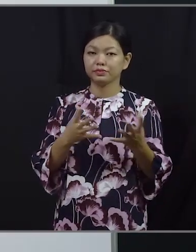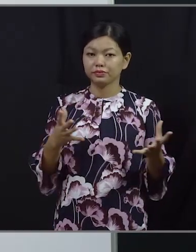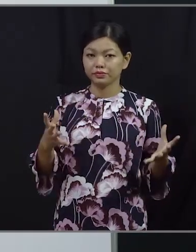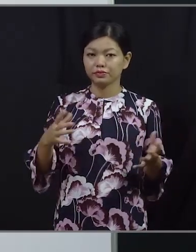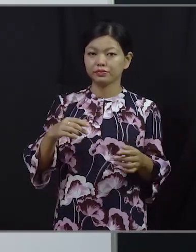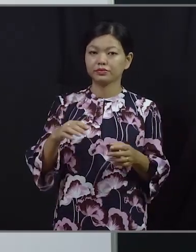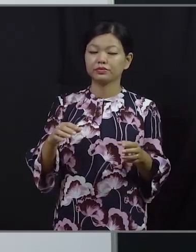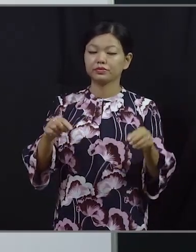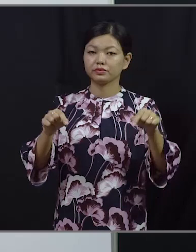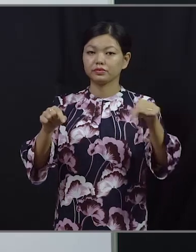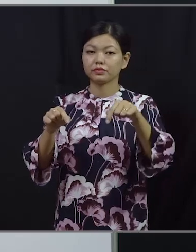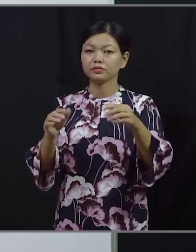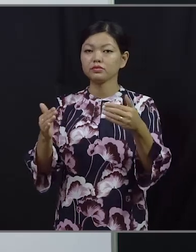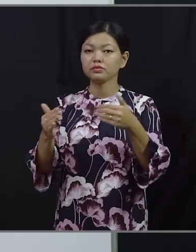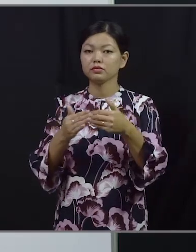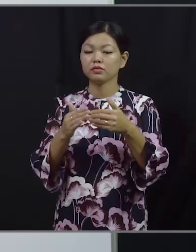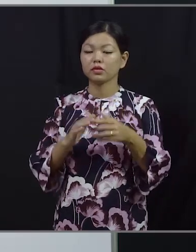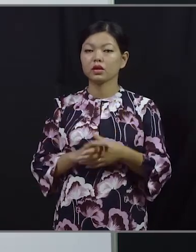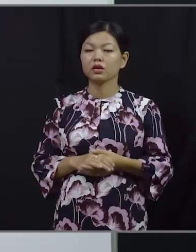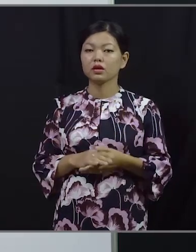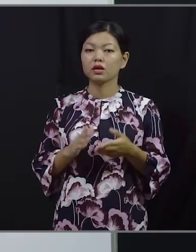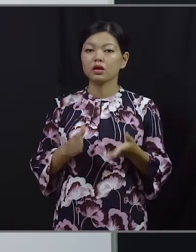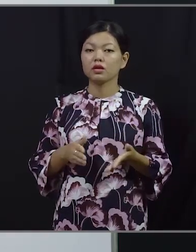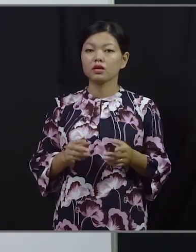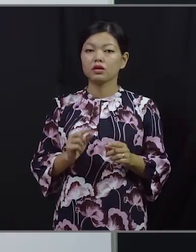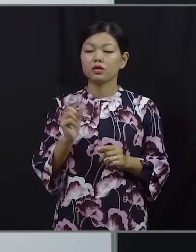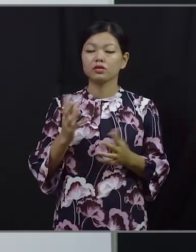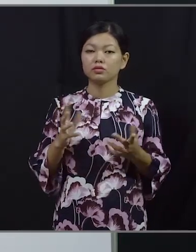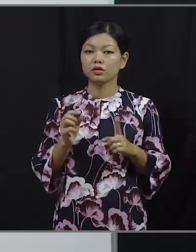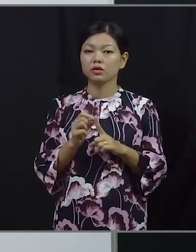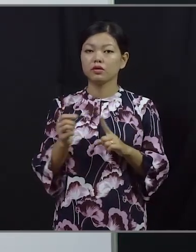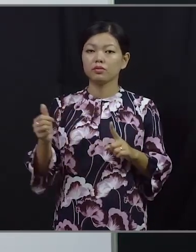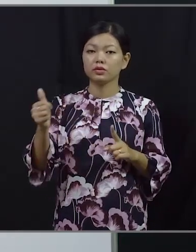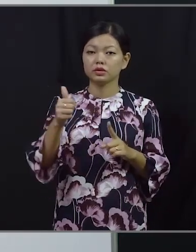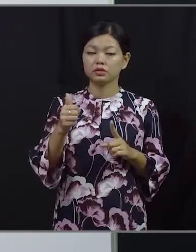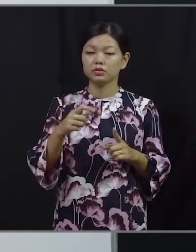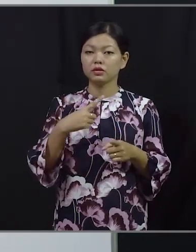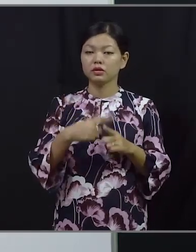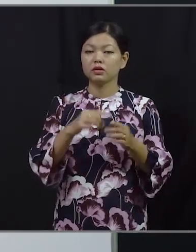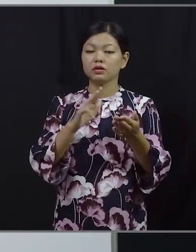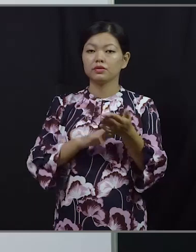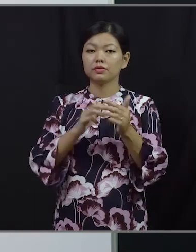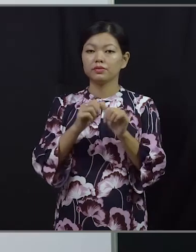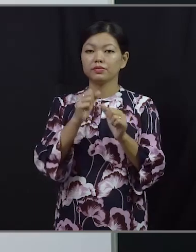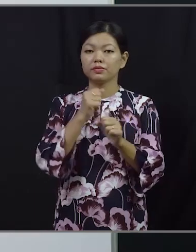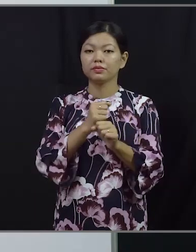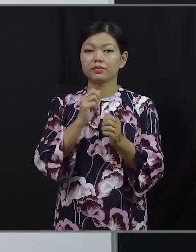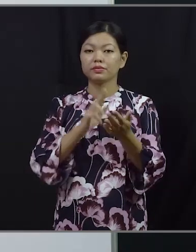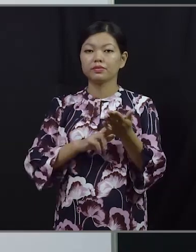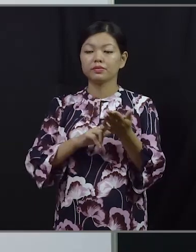we have to write the principle and working, right, as well as the magnifying power. So before defining all this magnifying power